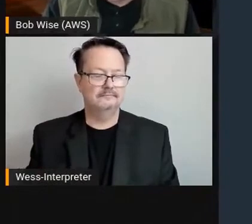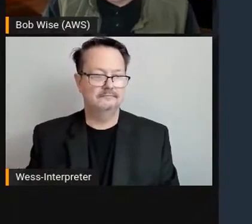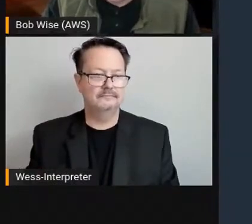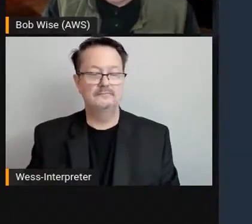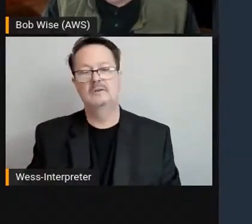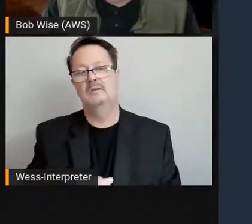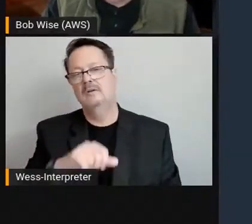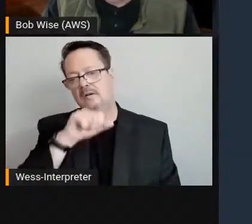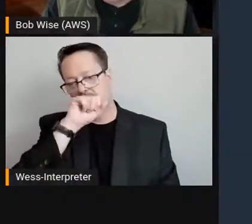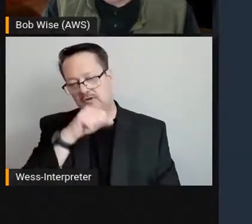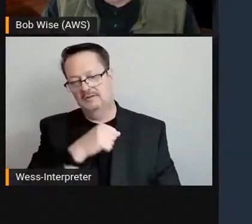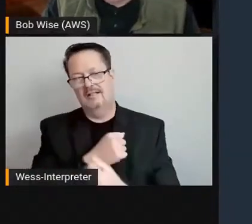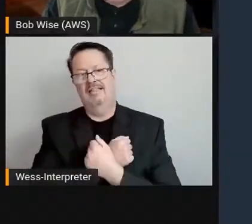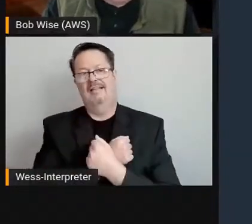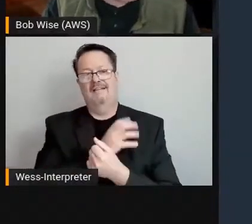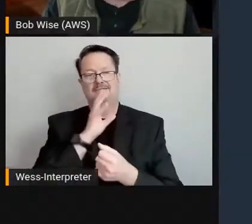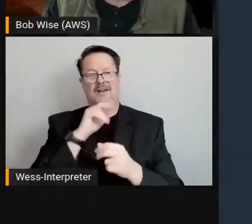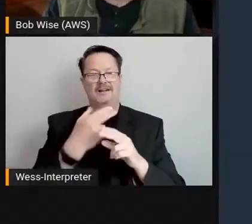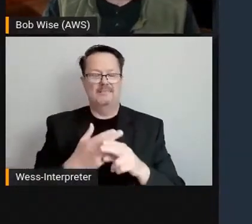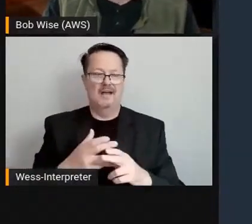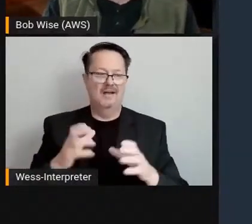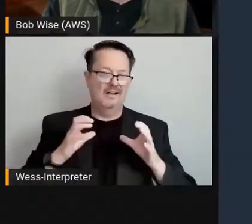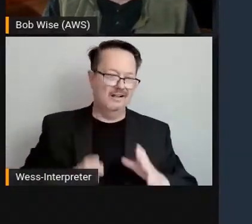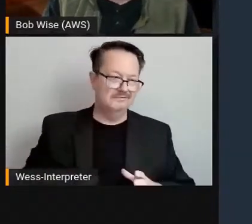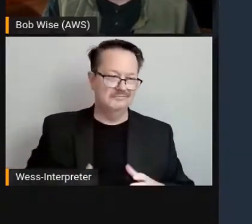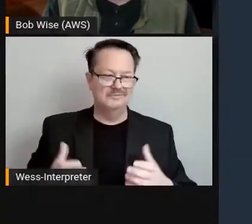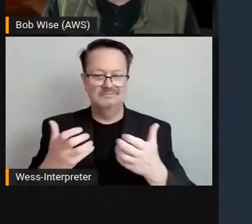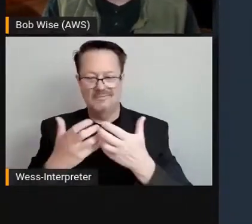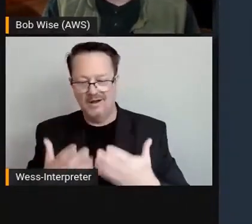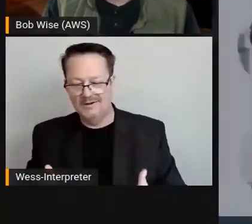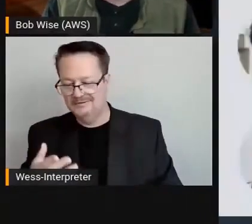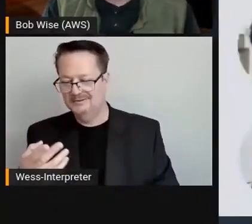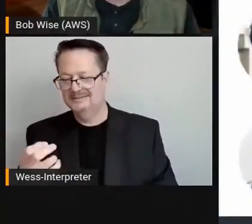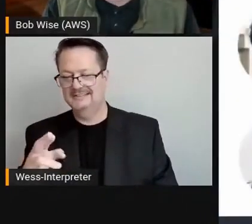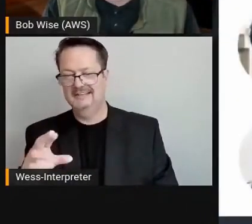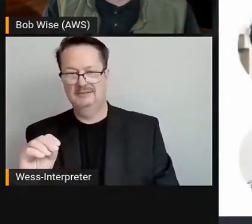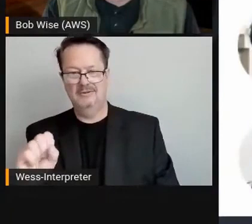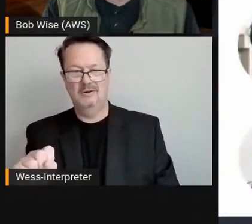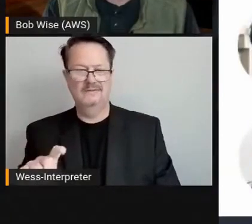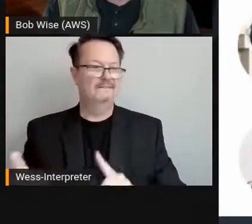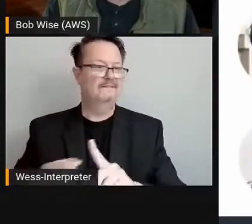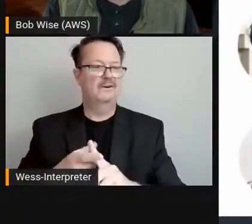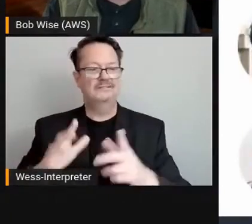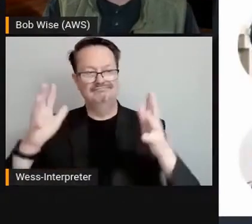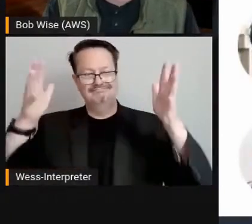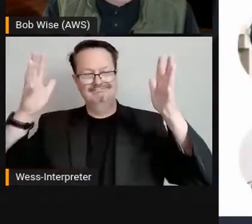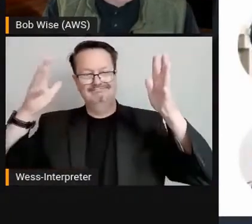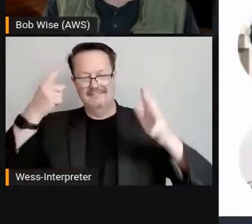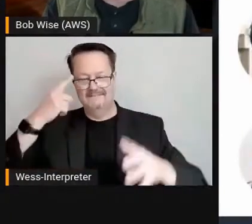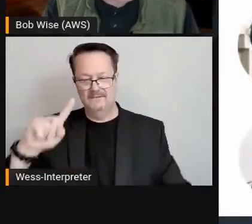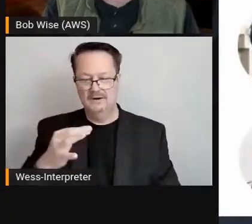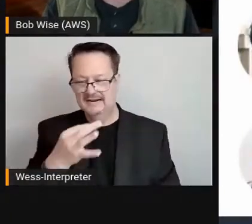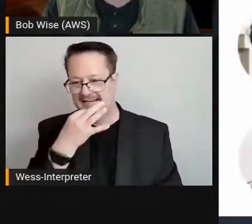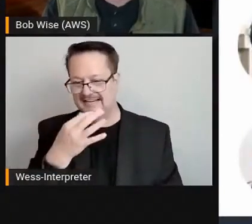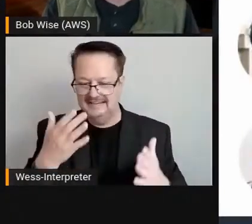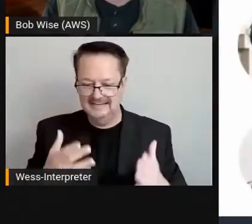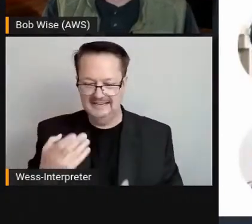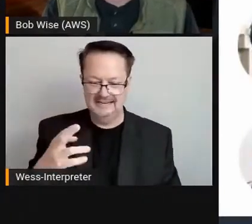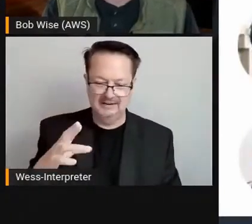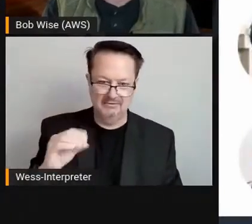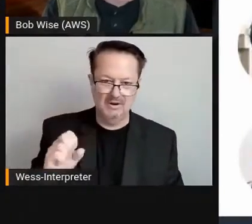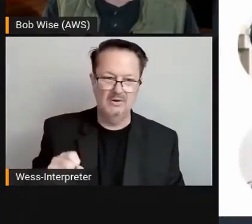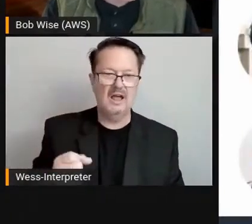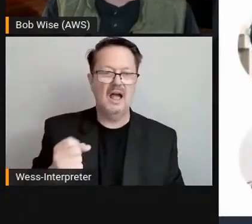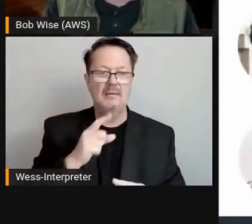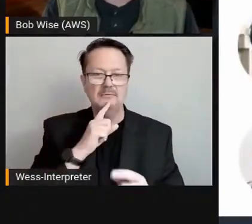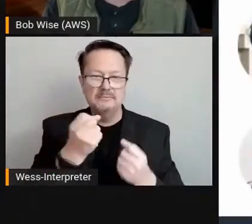We love talking about our customers, our partners, and our heroes. Let's first give a shout out to our heroes. I'm sure many of